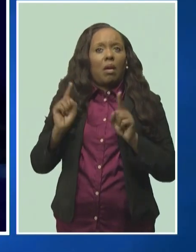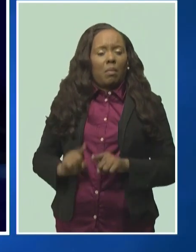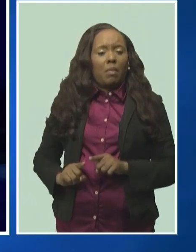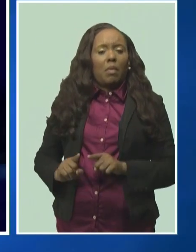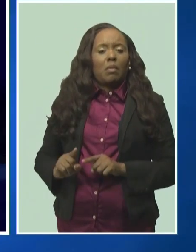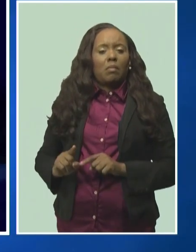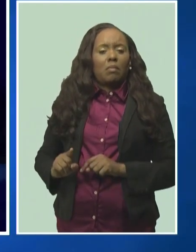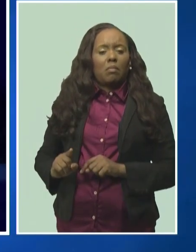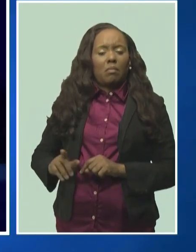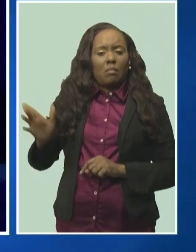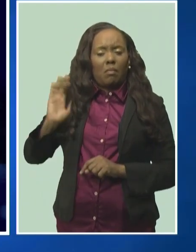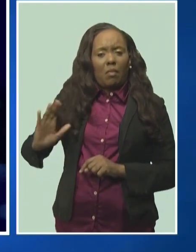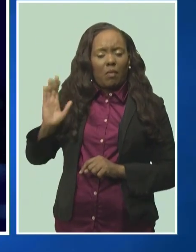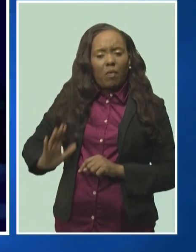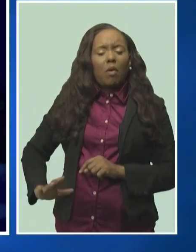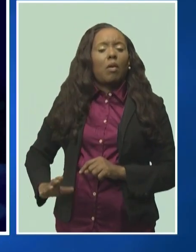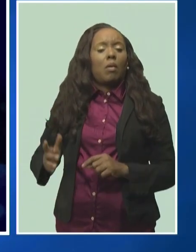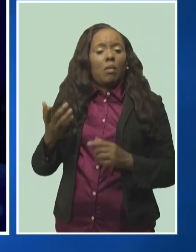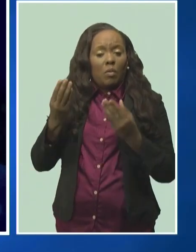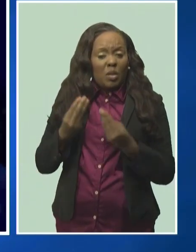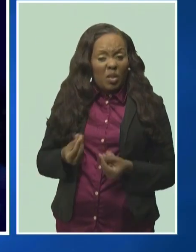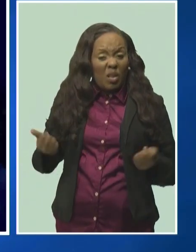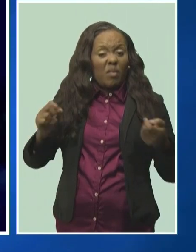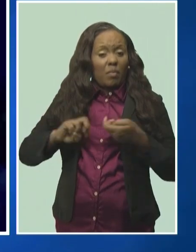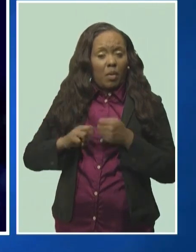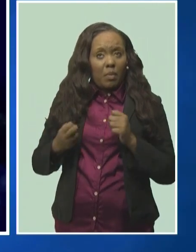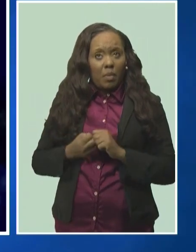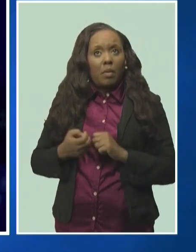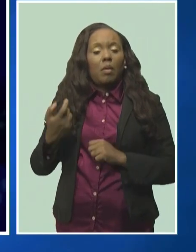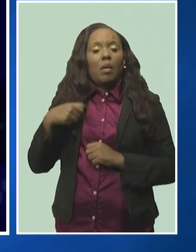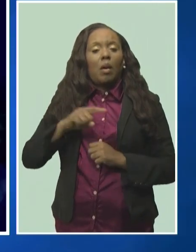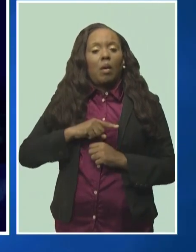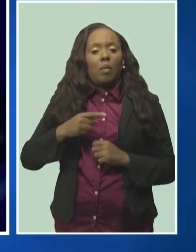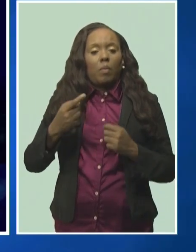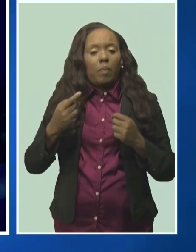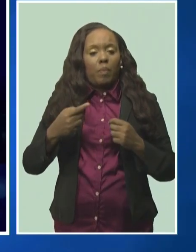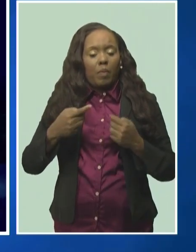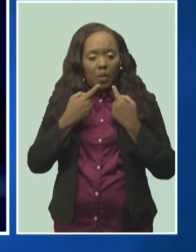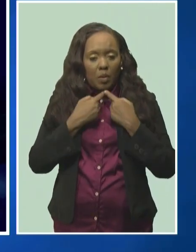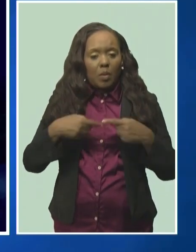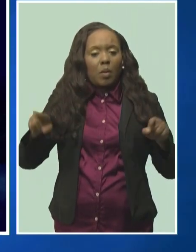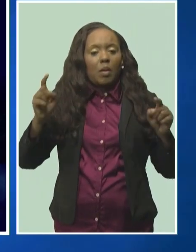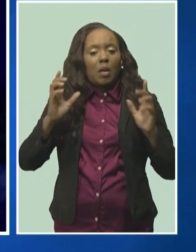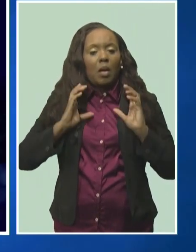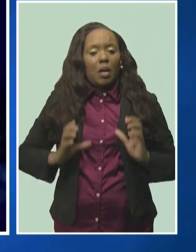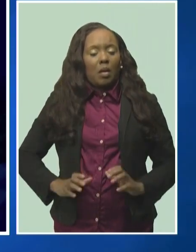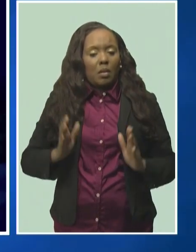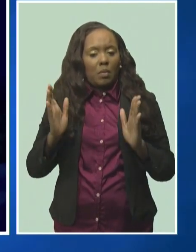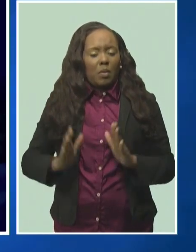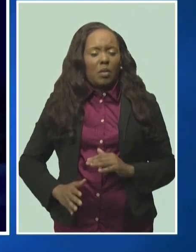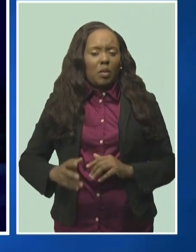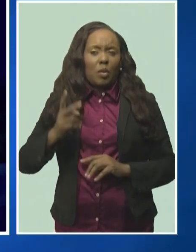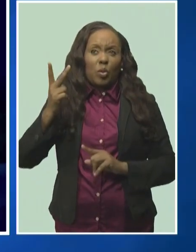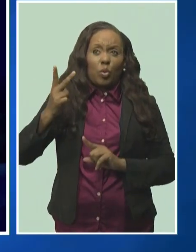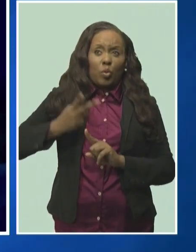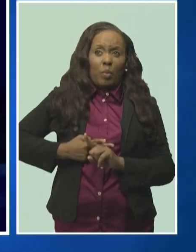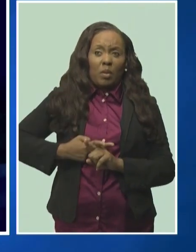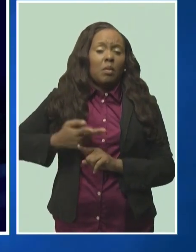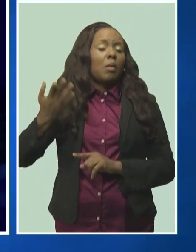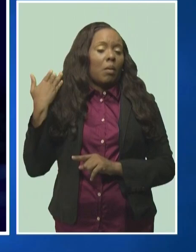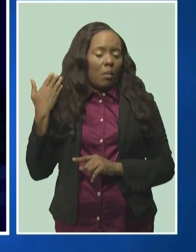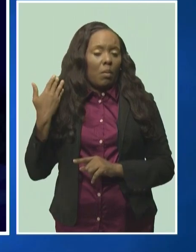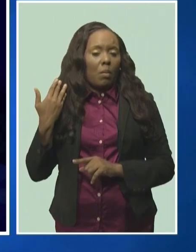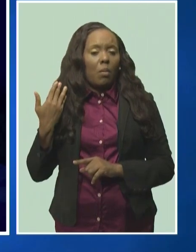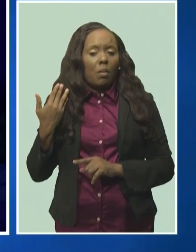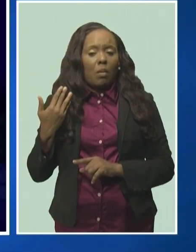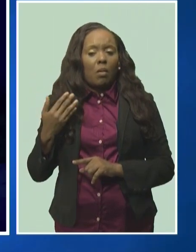event that has already been remedied. As we have advised our customers to months ago, over 2 months ago. It is a